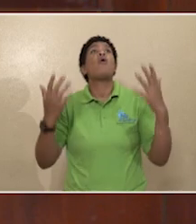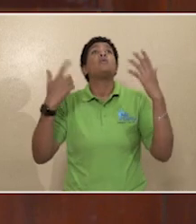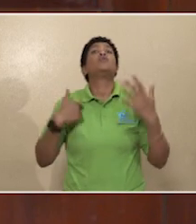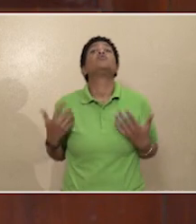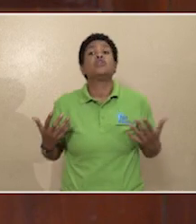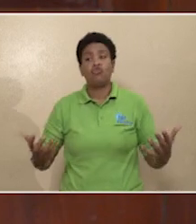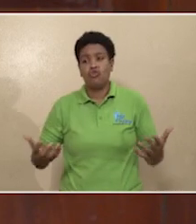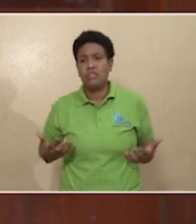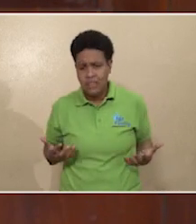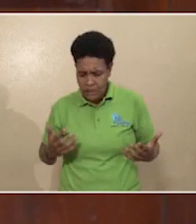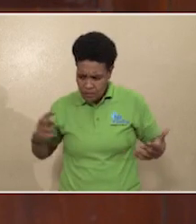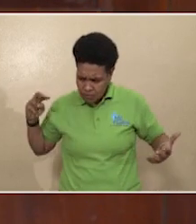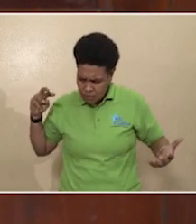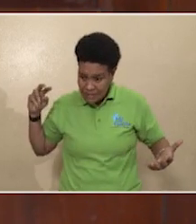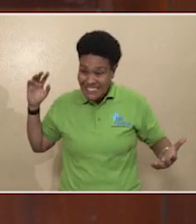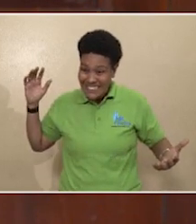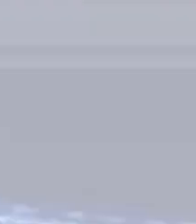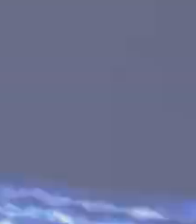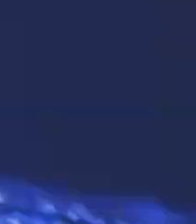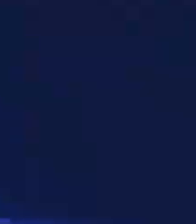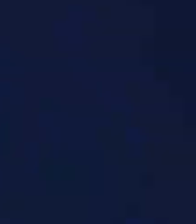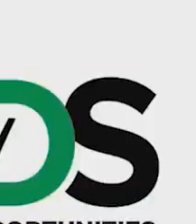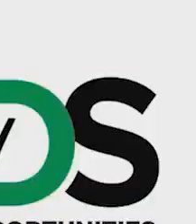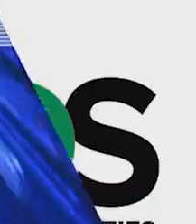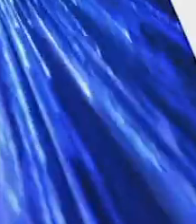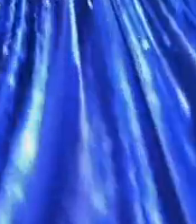receive into March.